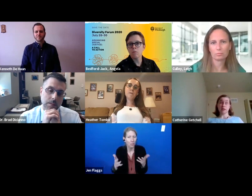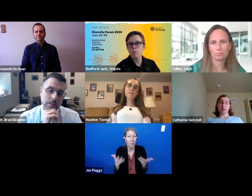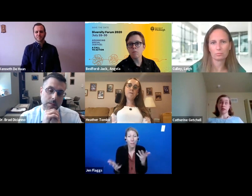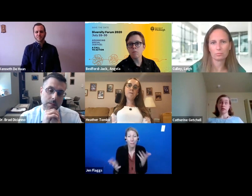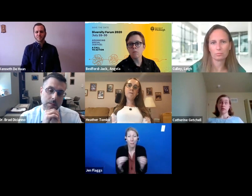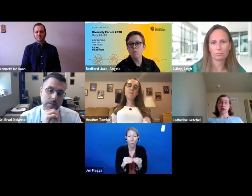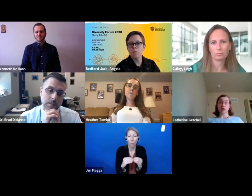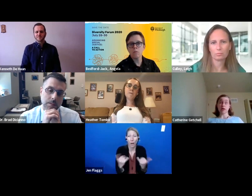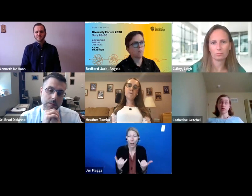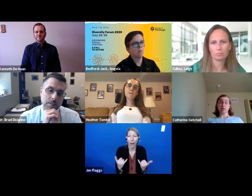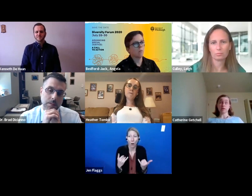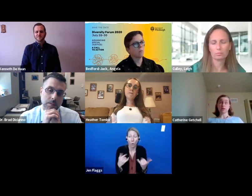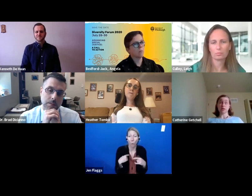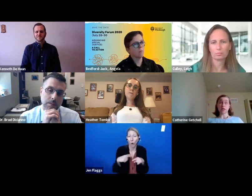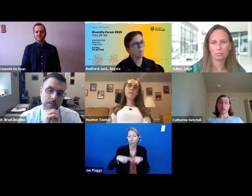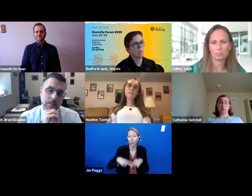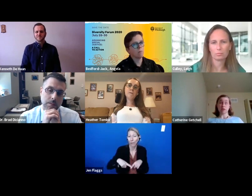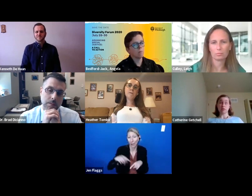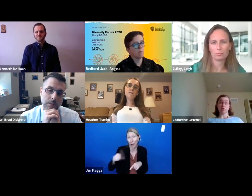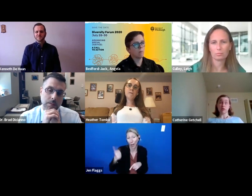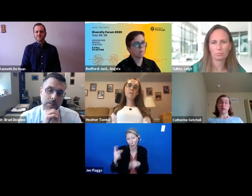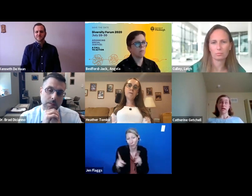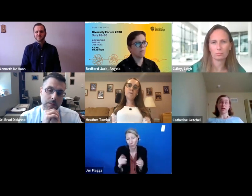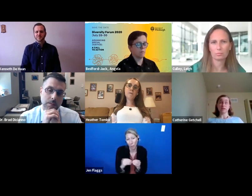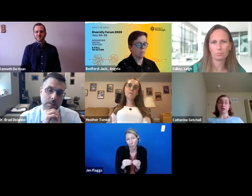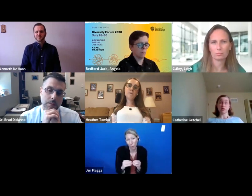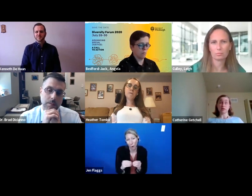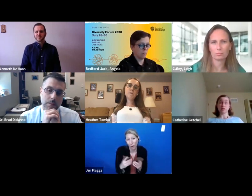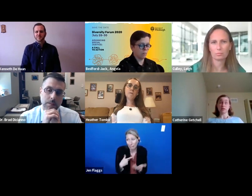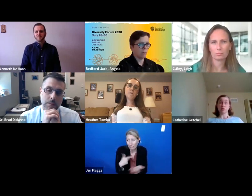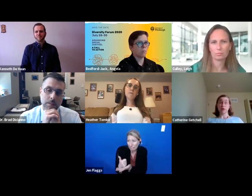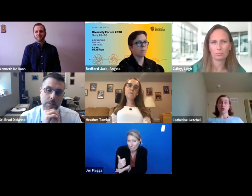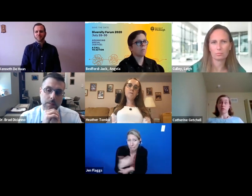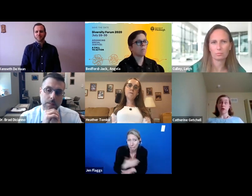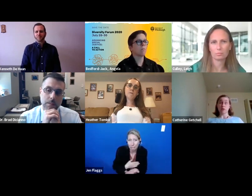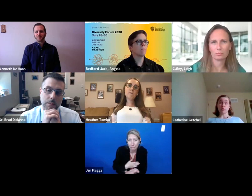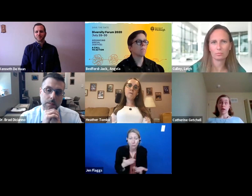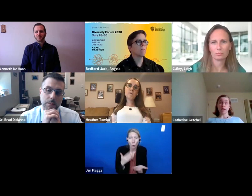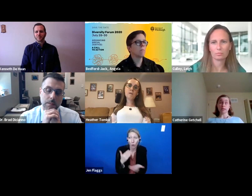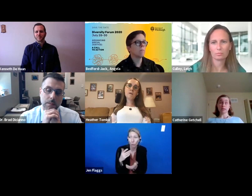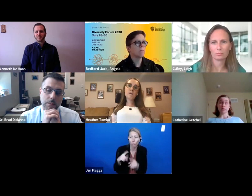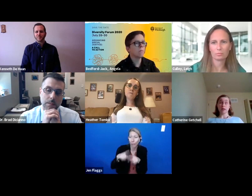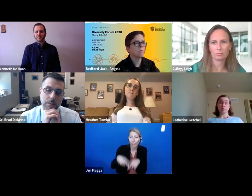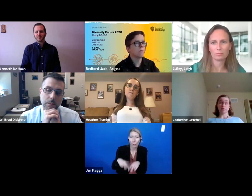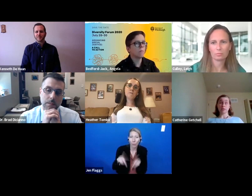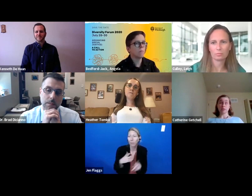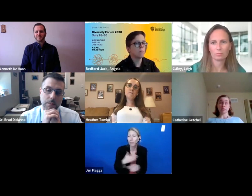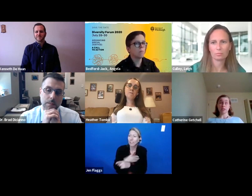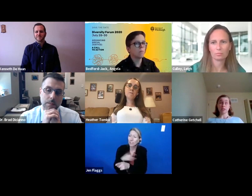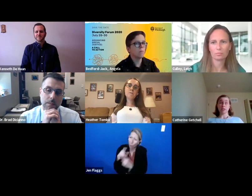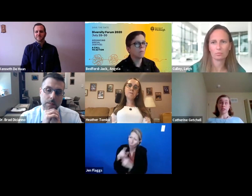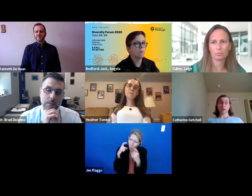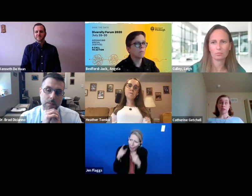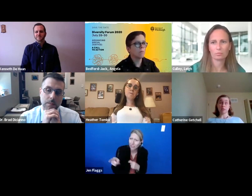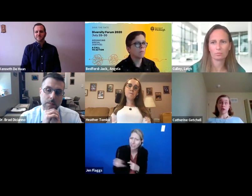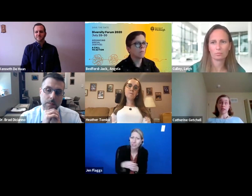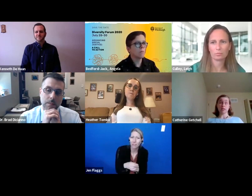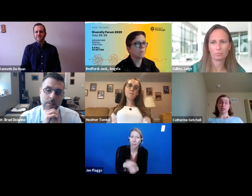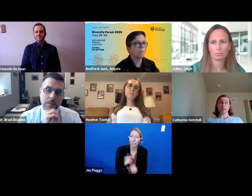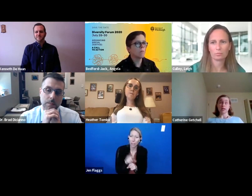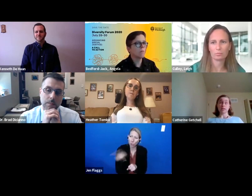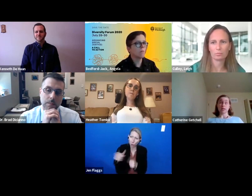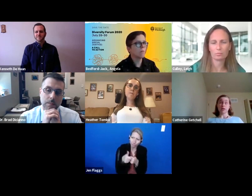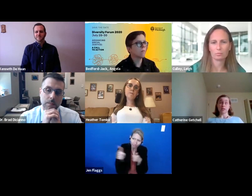reliant on others than ever before. We're reliant on others to wear their mask, to social distance, you know,